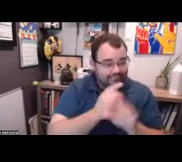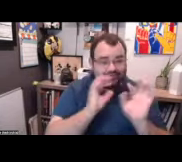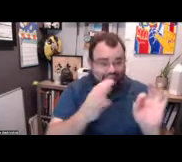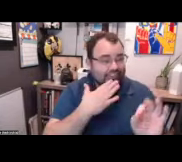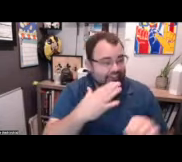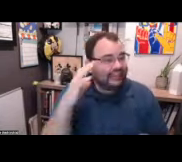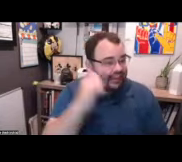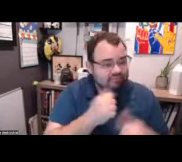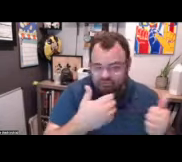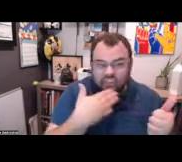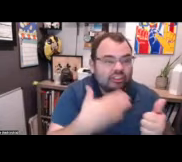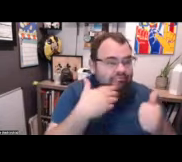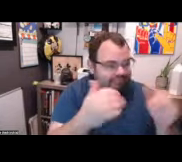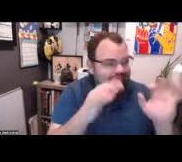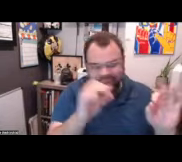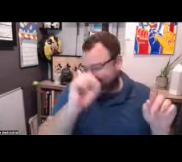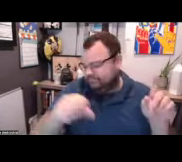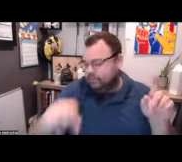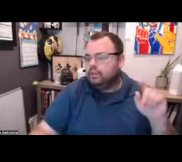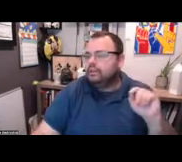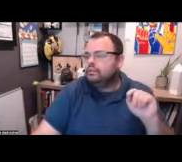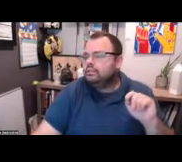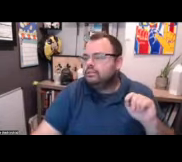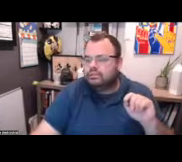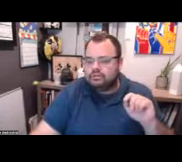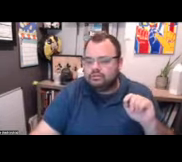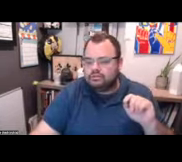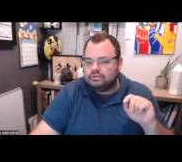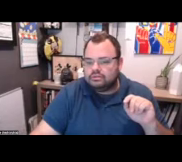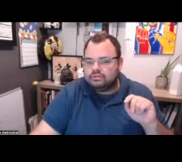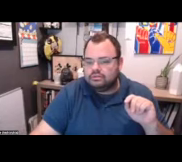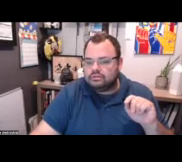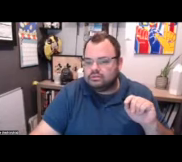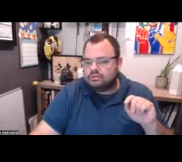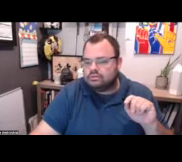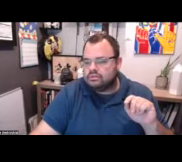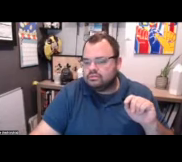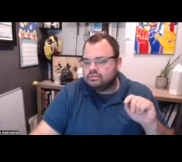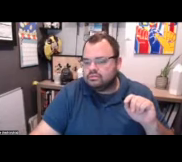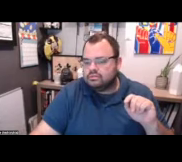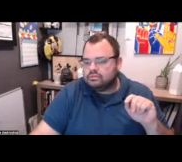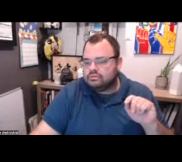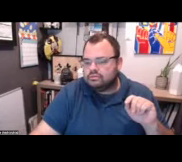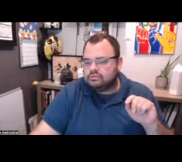Yes, correct. Very good. Good guess. Perfect. In the cochlea.